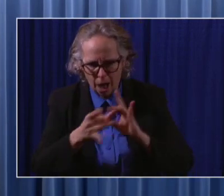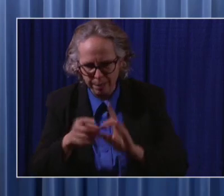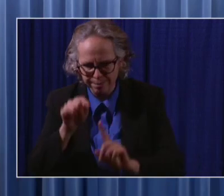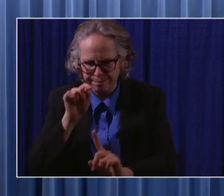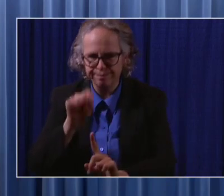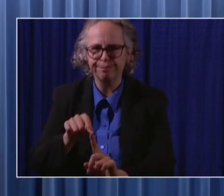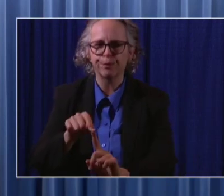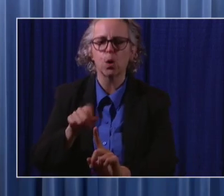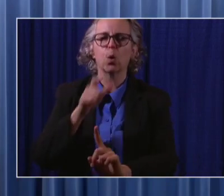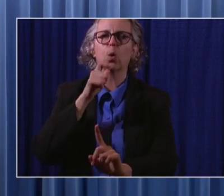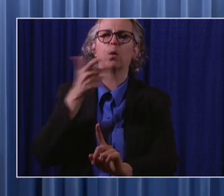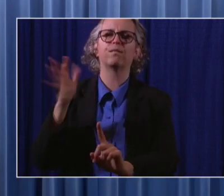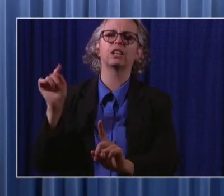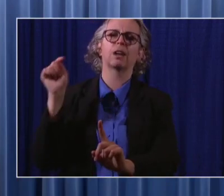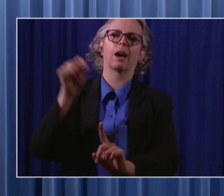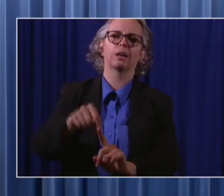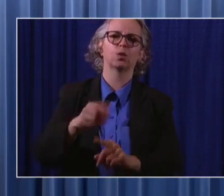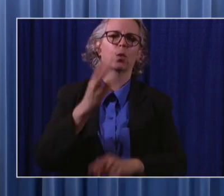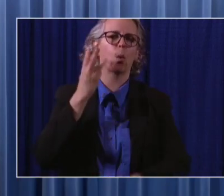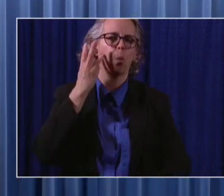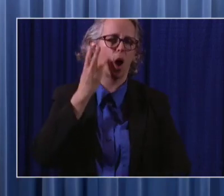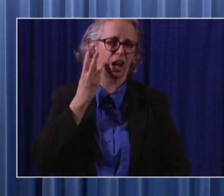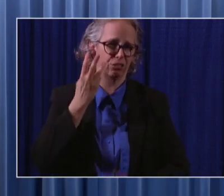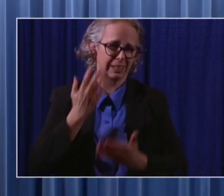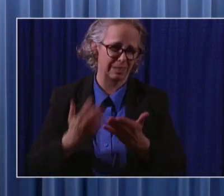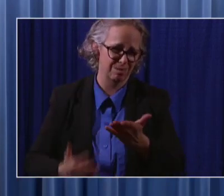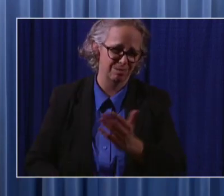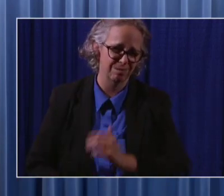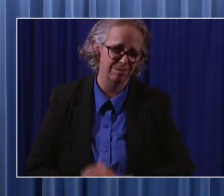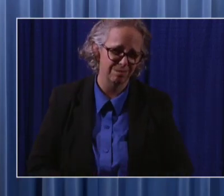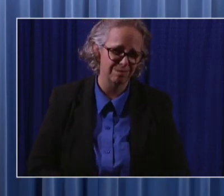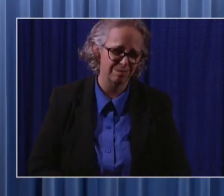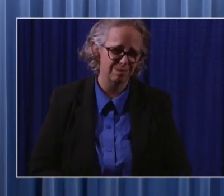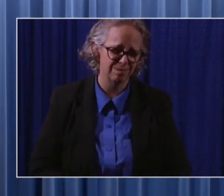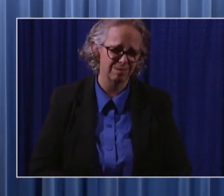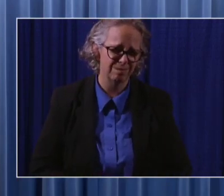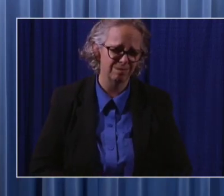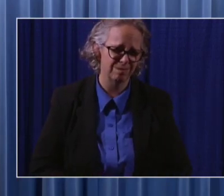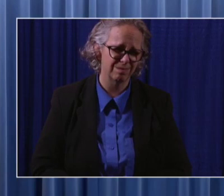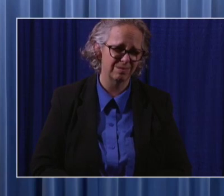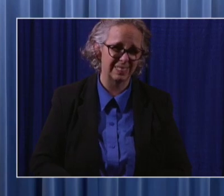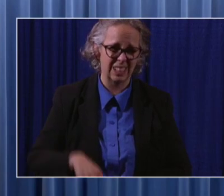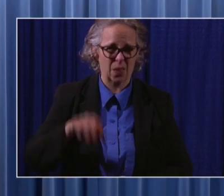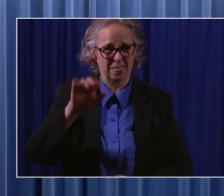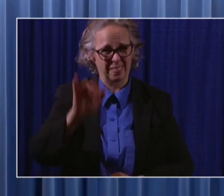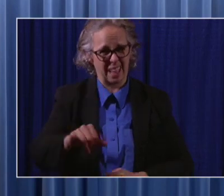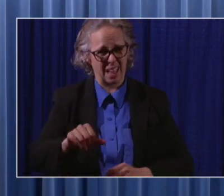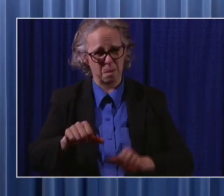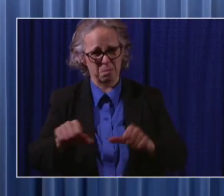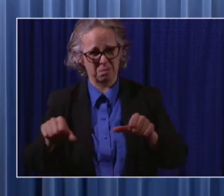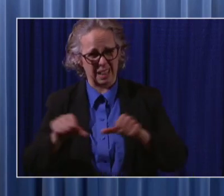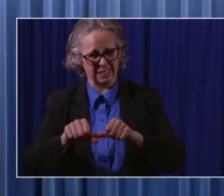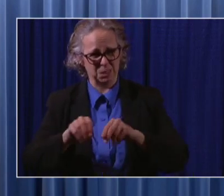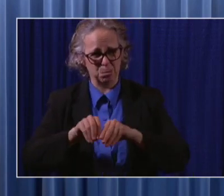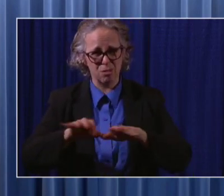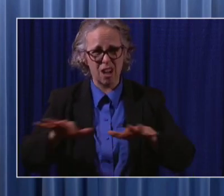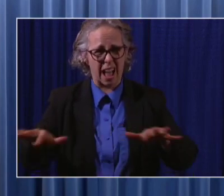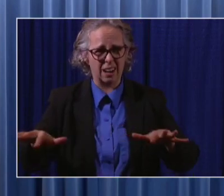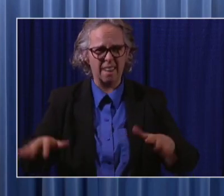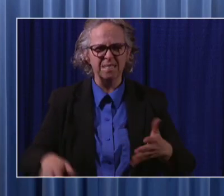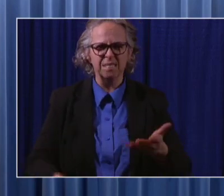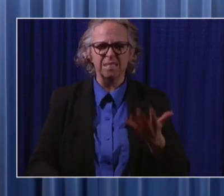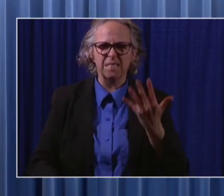event is far-reaching. Already cases have been traced to 5 surrounding counties, and health department officials think there may even be